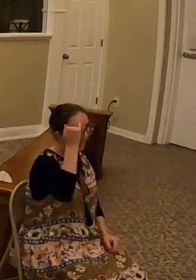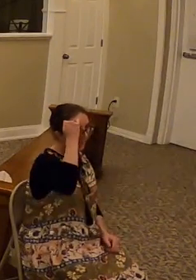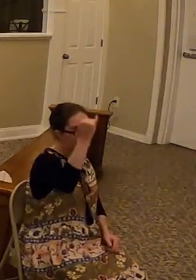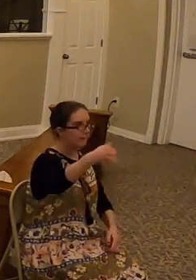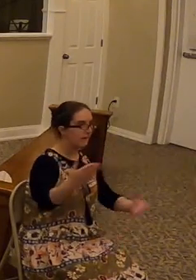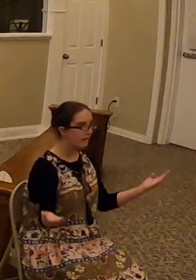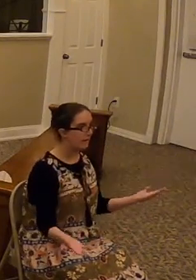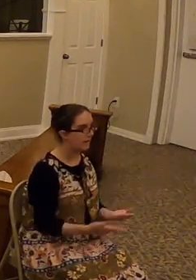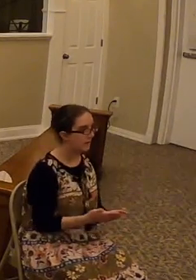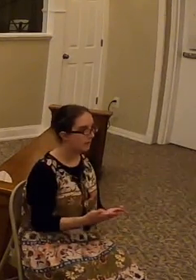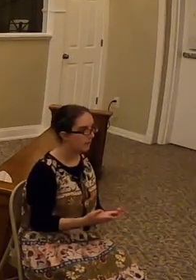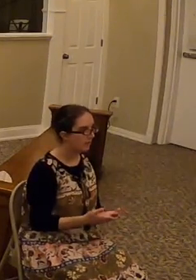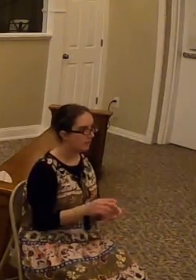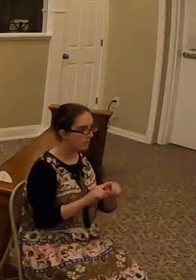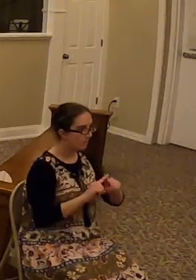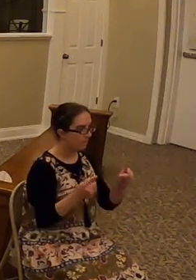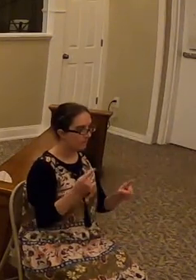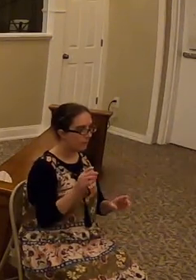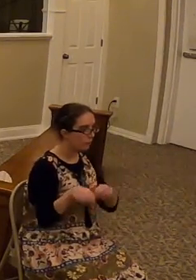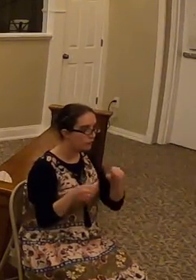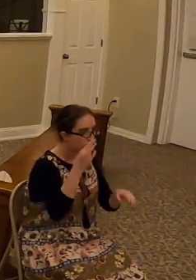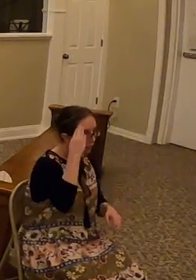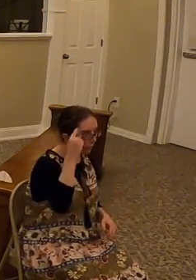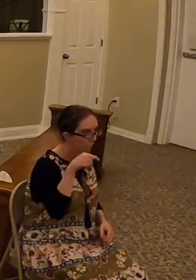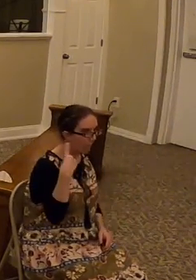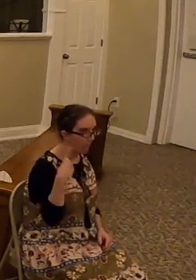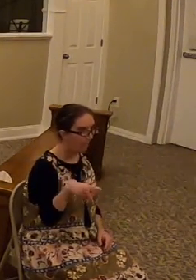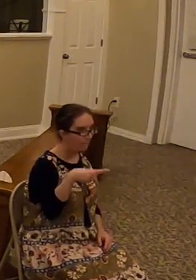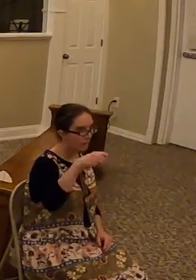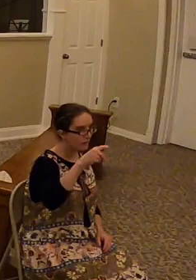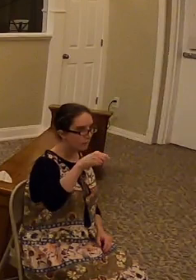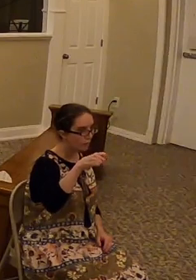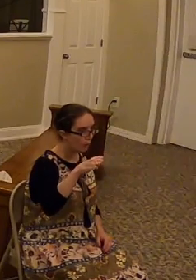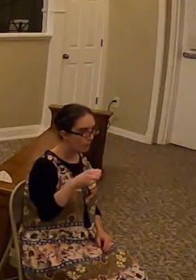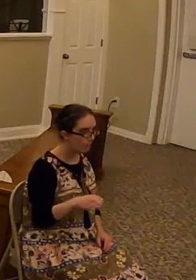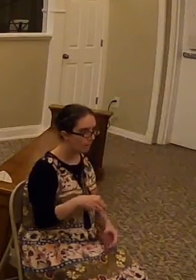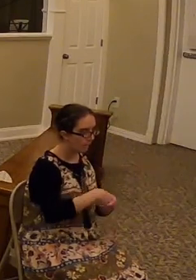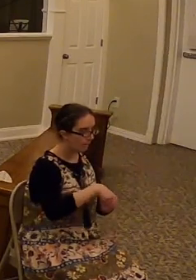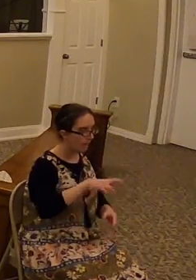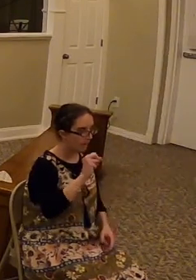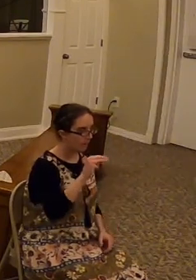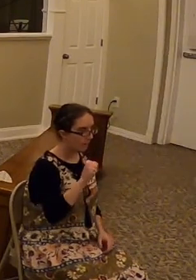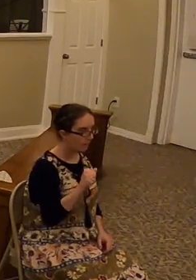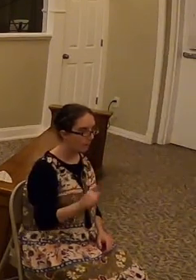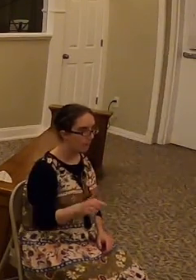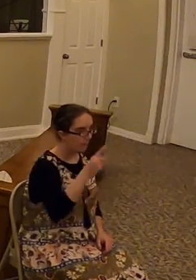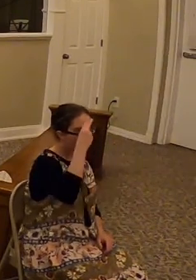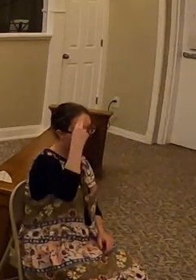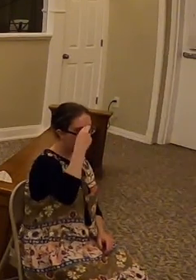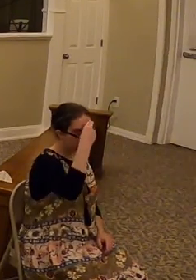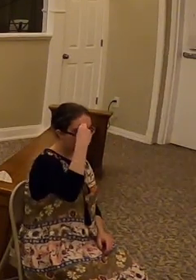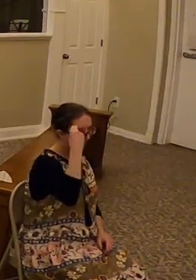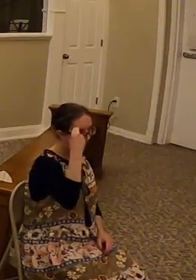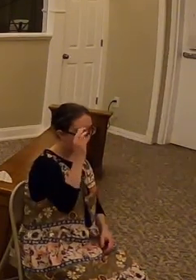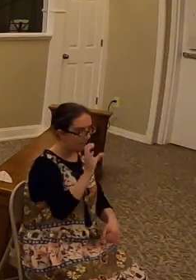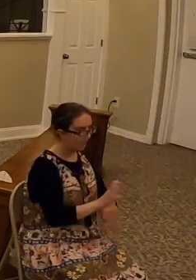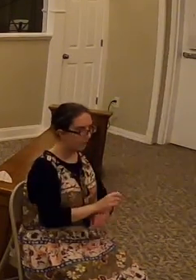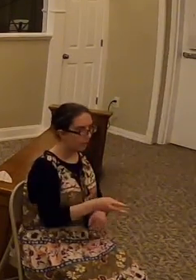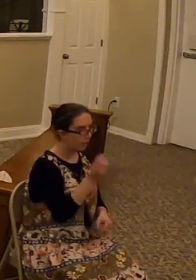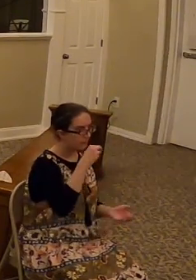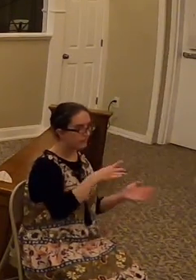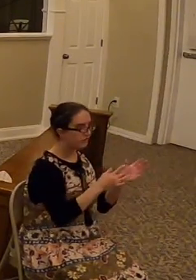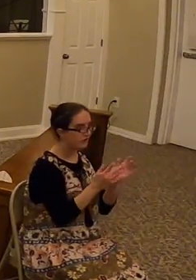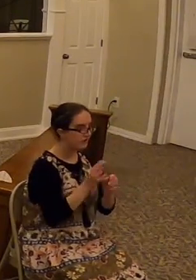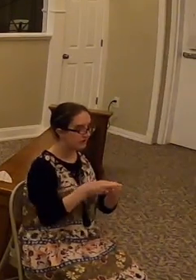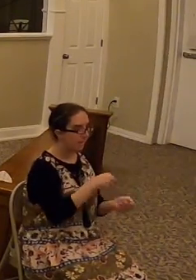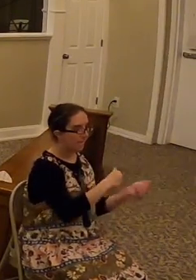here, but do you know that the first popes in the Roman Catholic Church were Jesus' name baptized